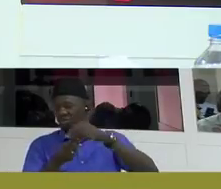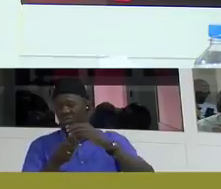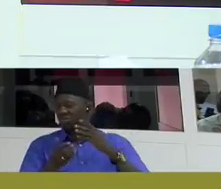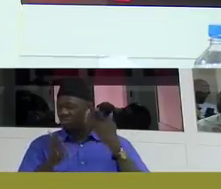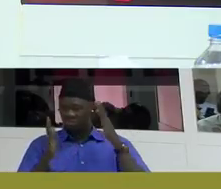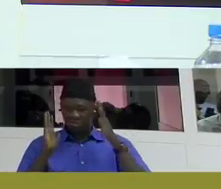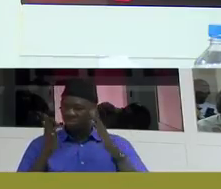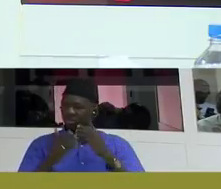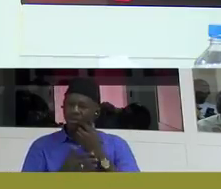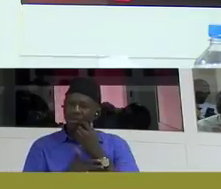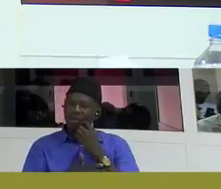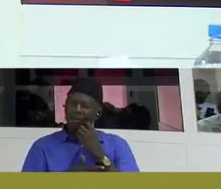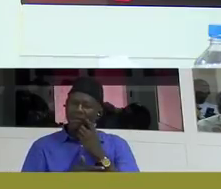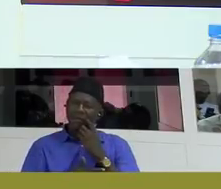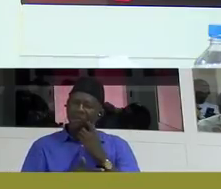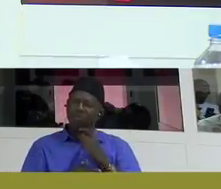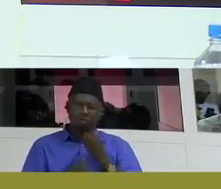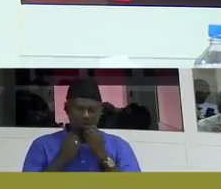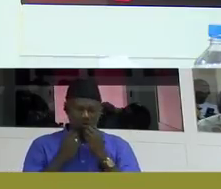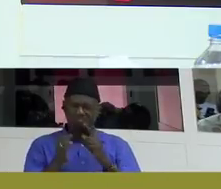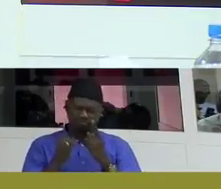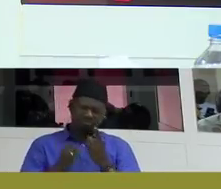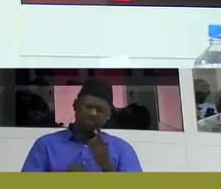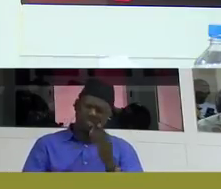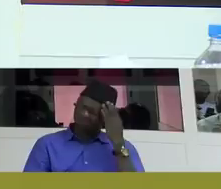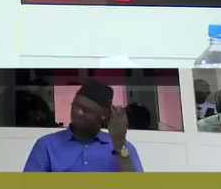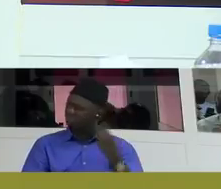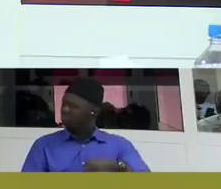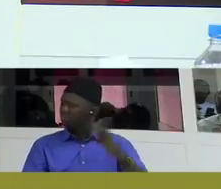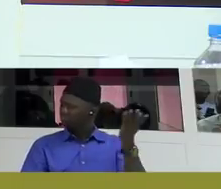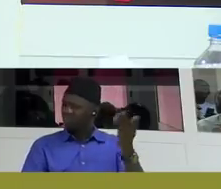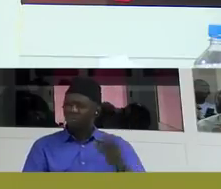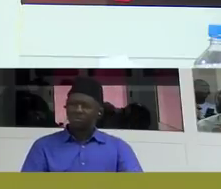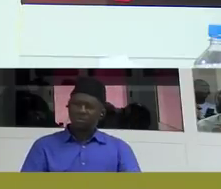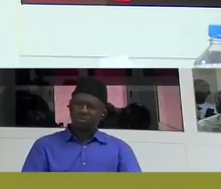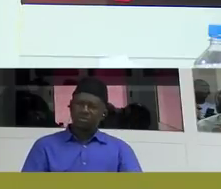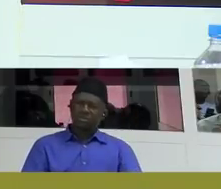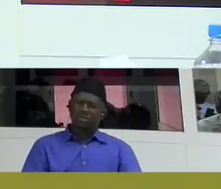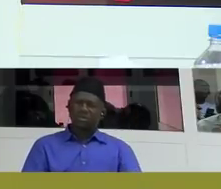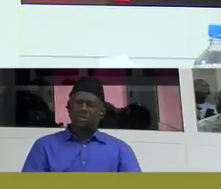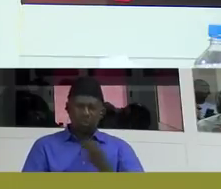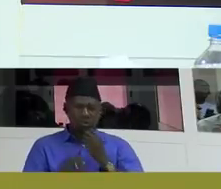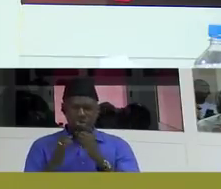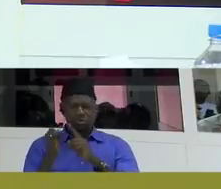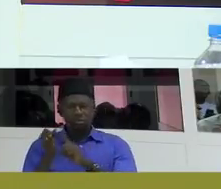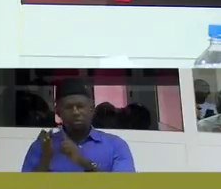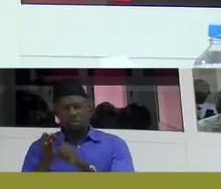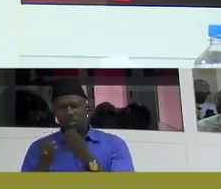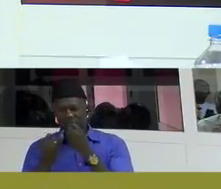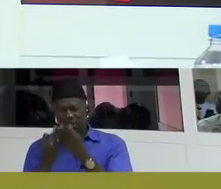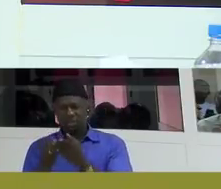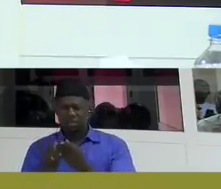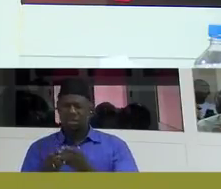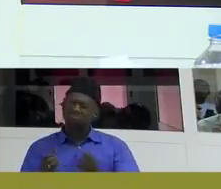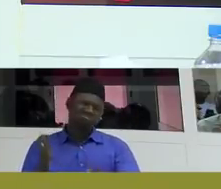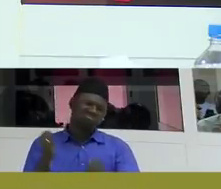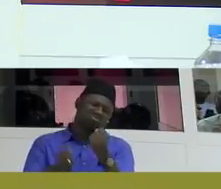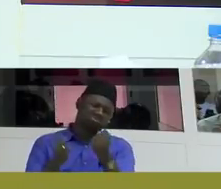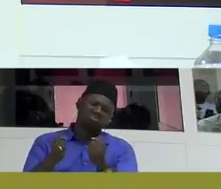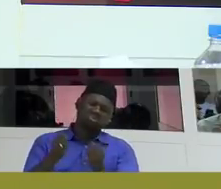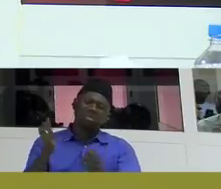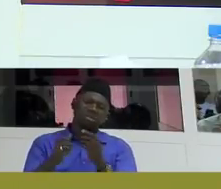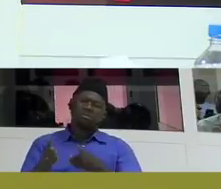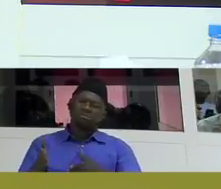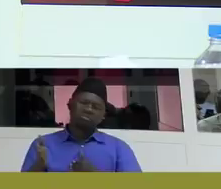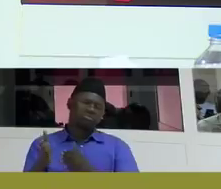don't mind him. One can say, oh, a car driving along procession, don't mind him,